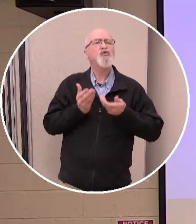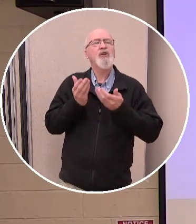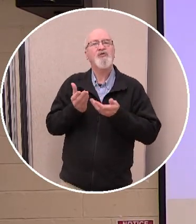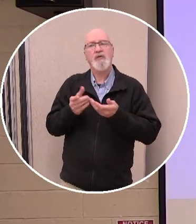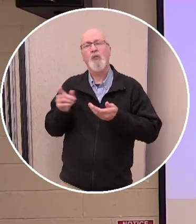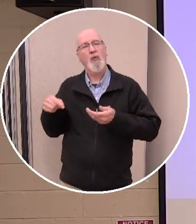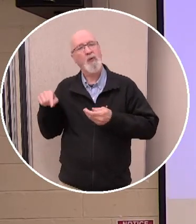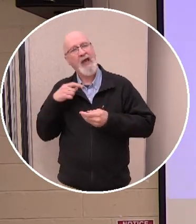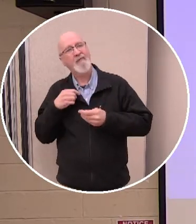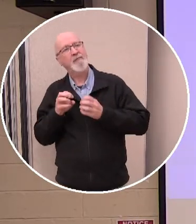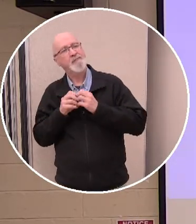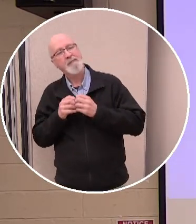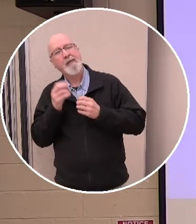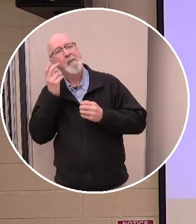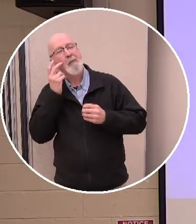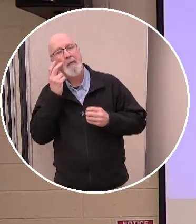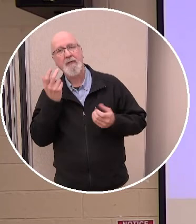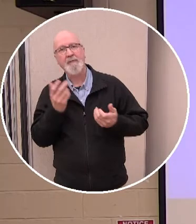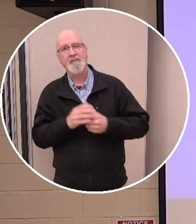Moving to Trustee Aspel.